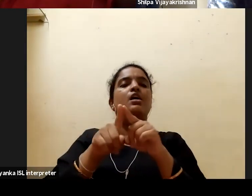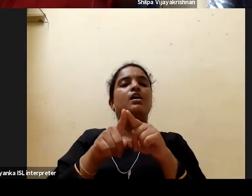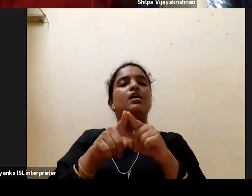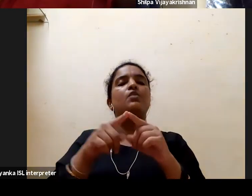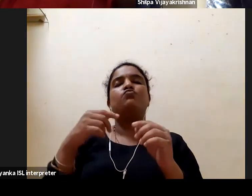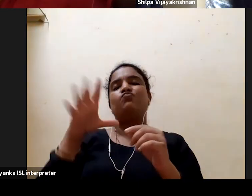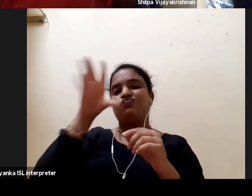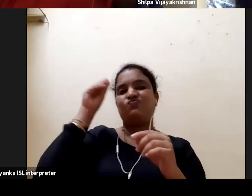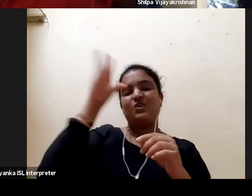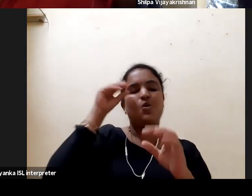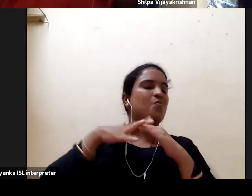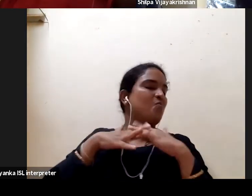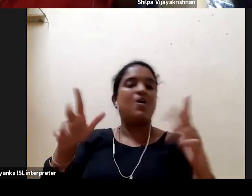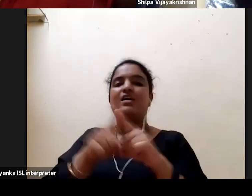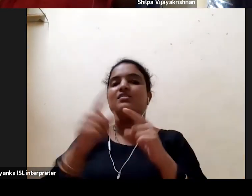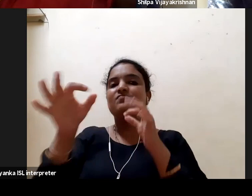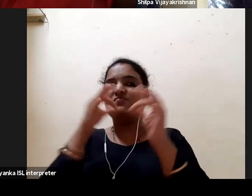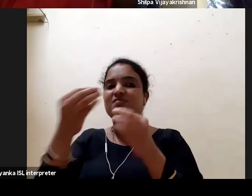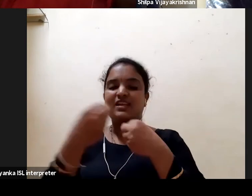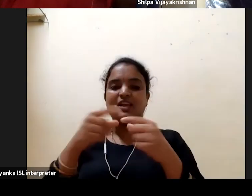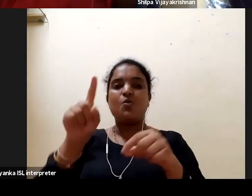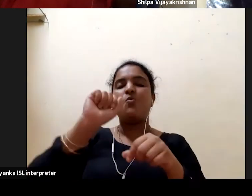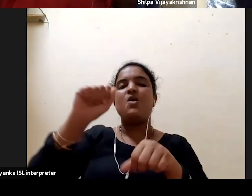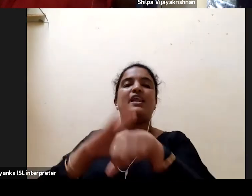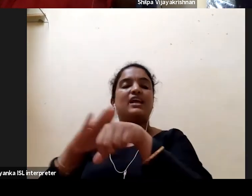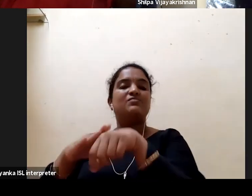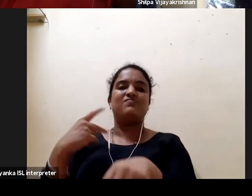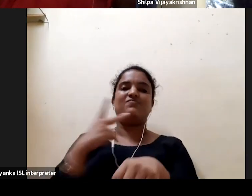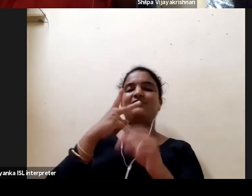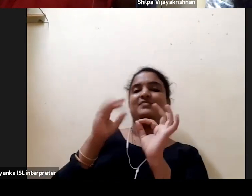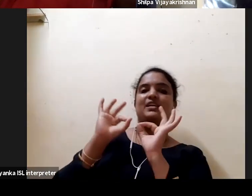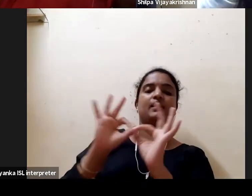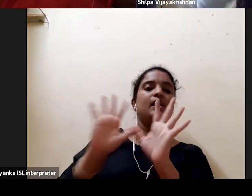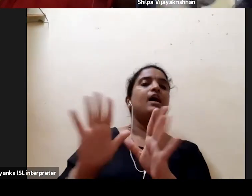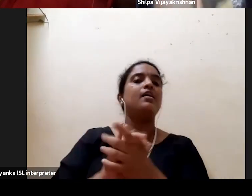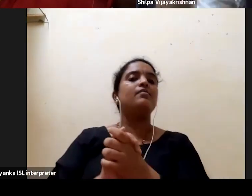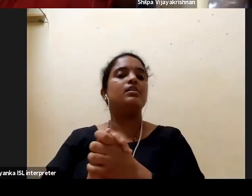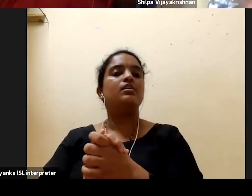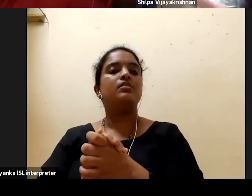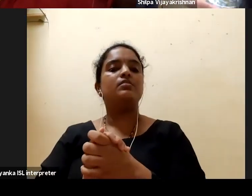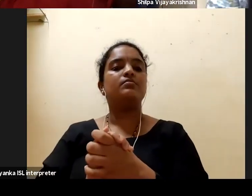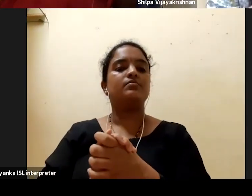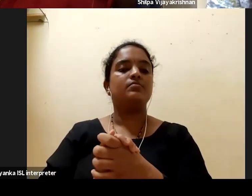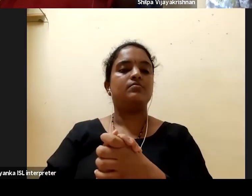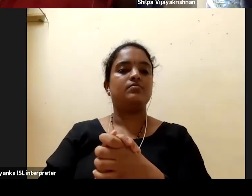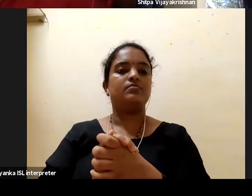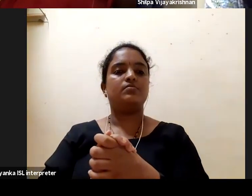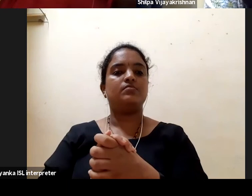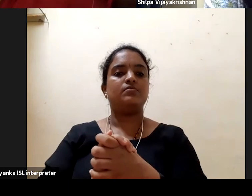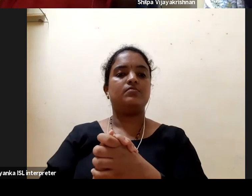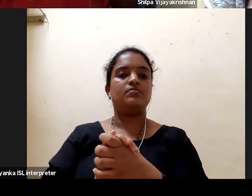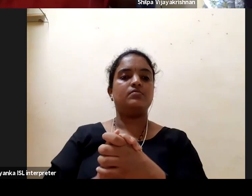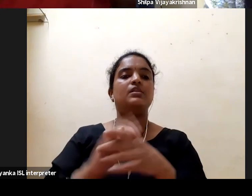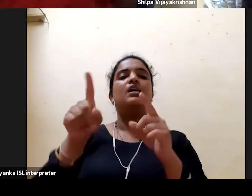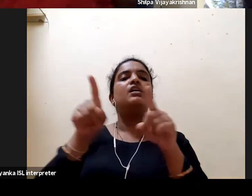learn from your own insights and all your experience over the years. The links to where you can find Nandita's